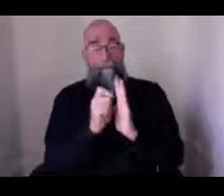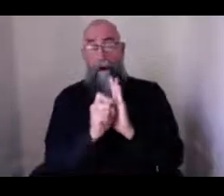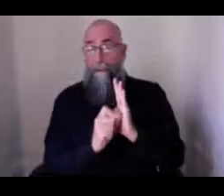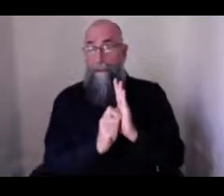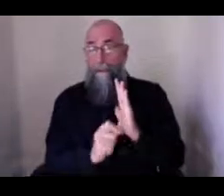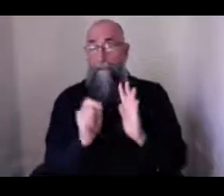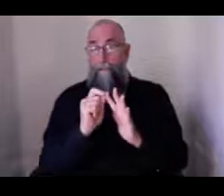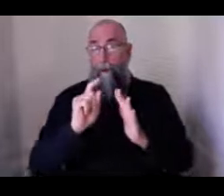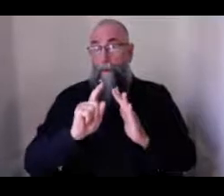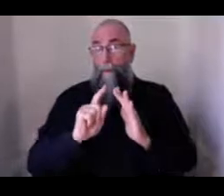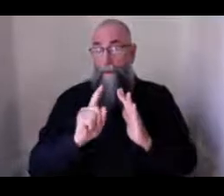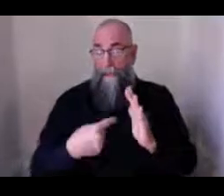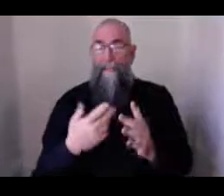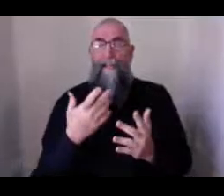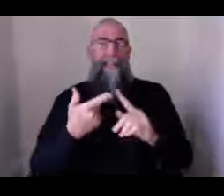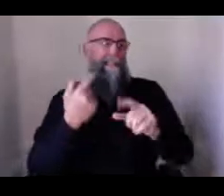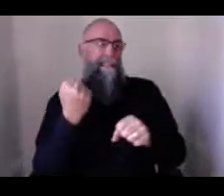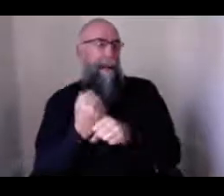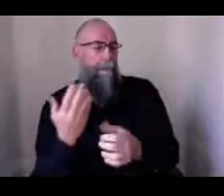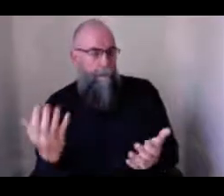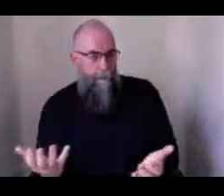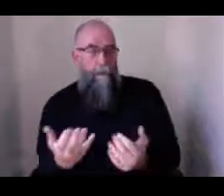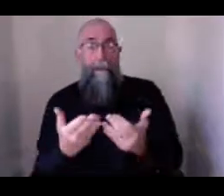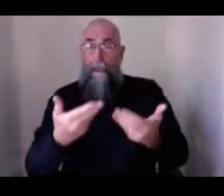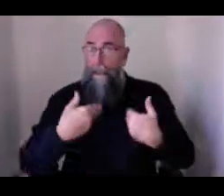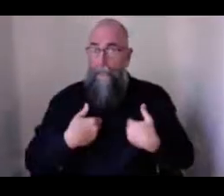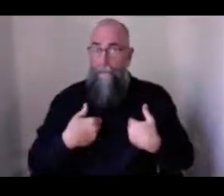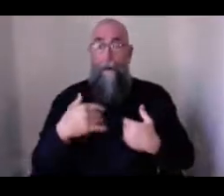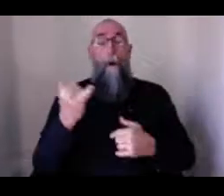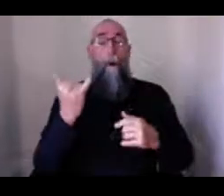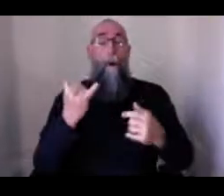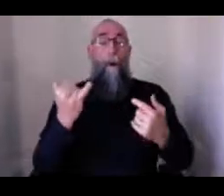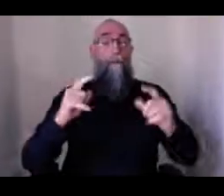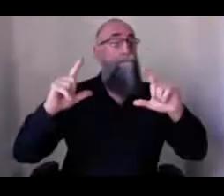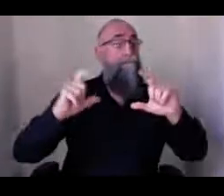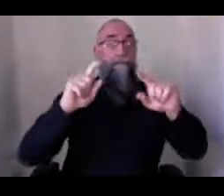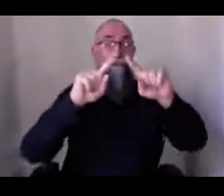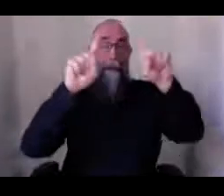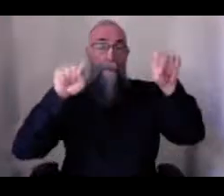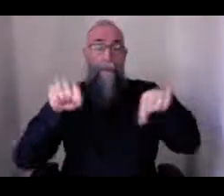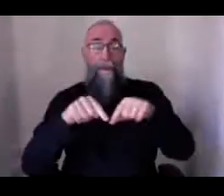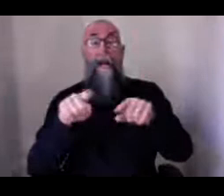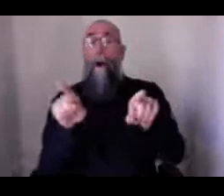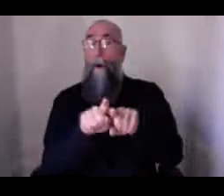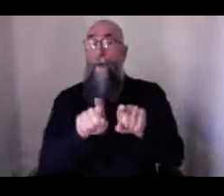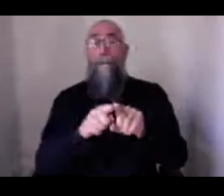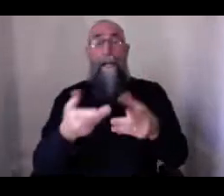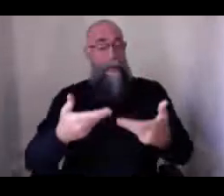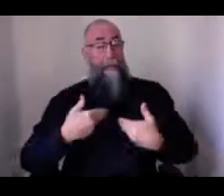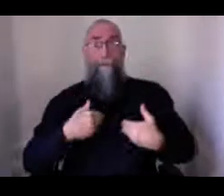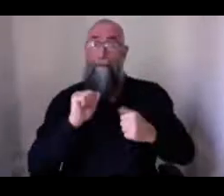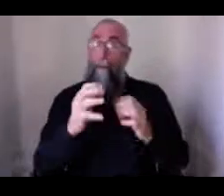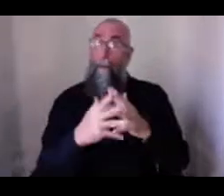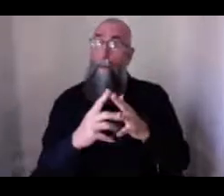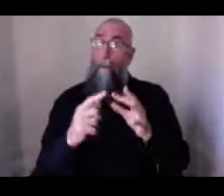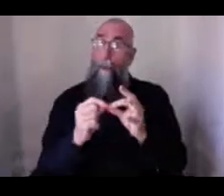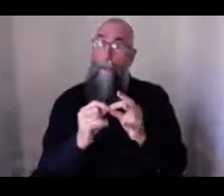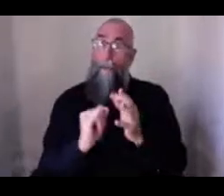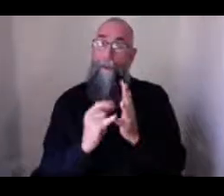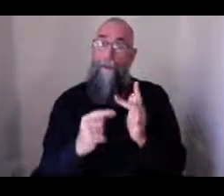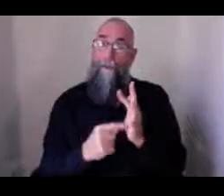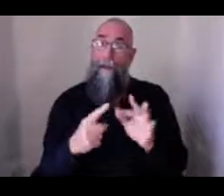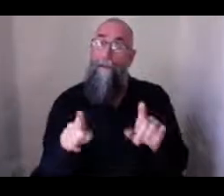writing samples or images as well. And websites too. Your website is also a good example of